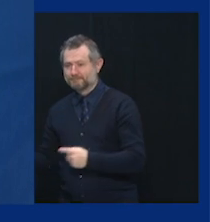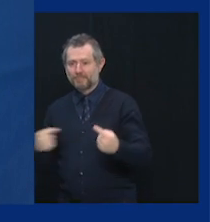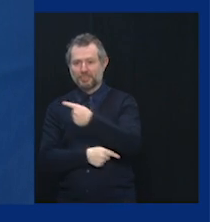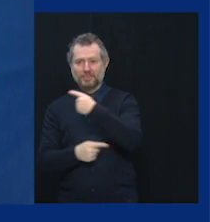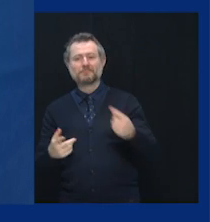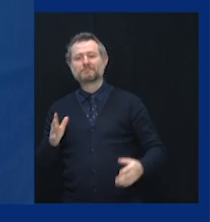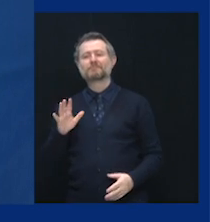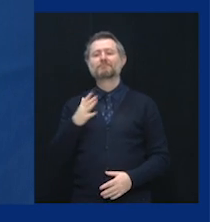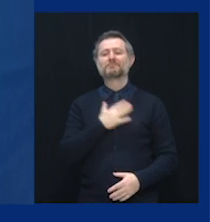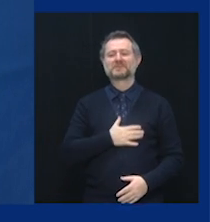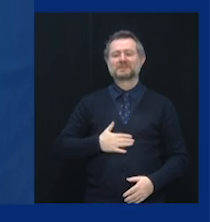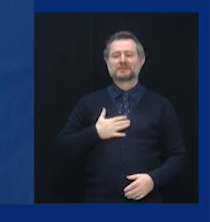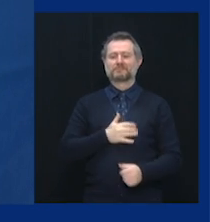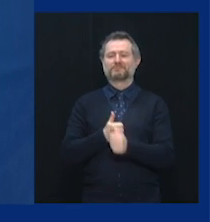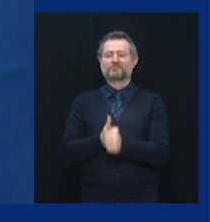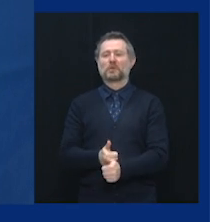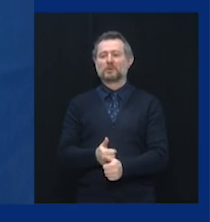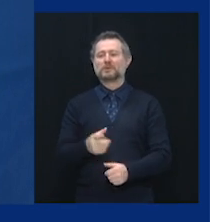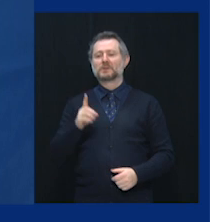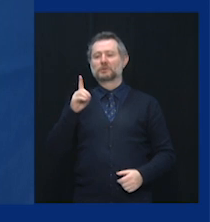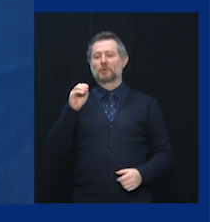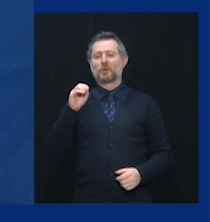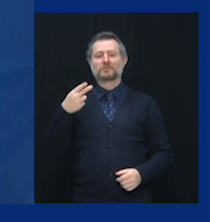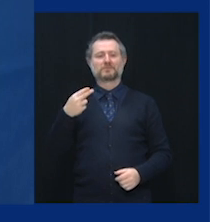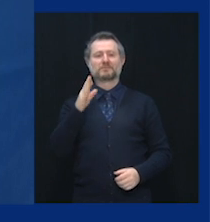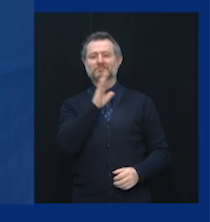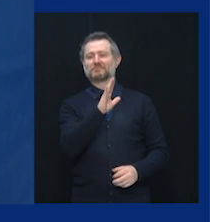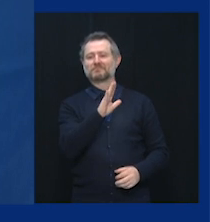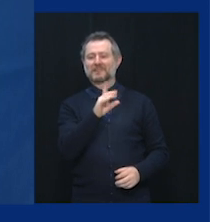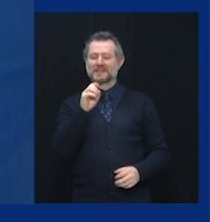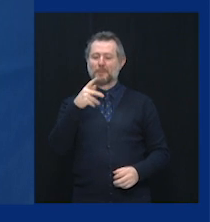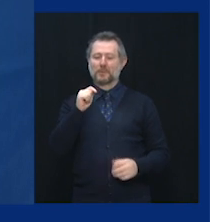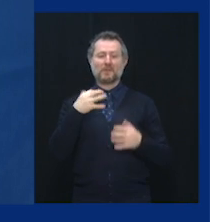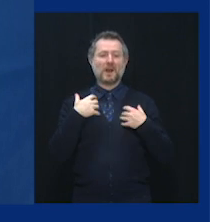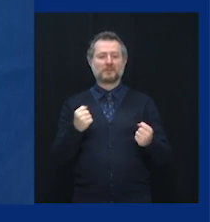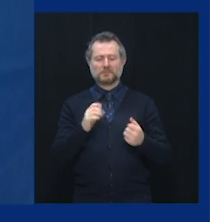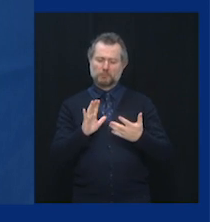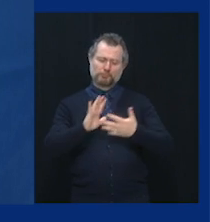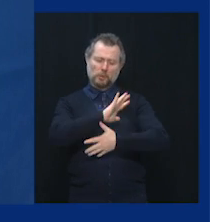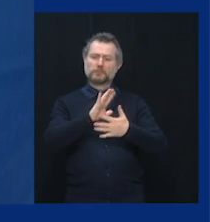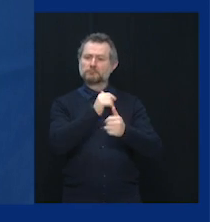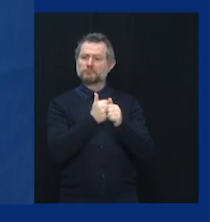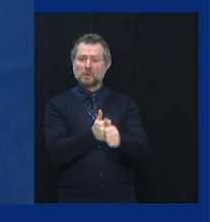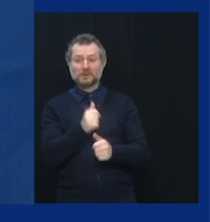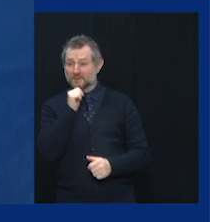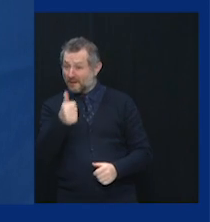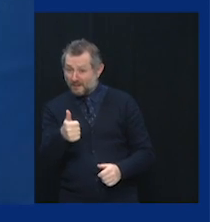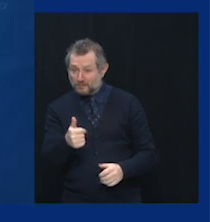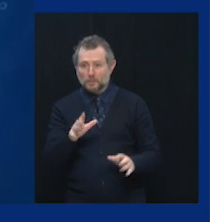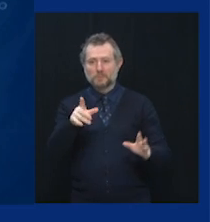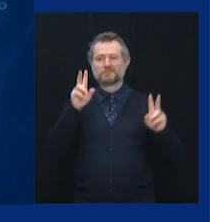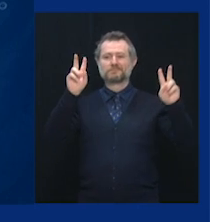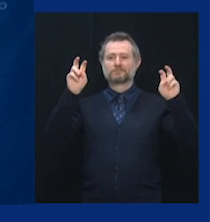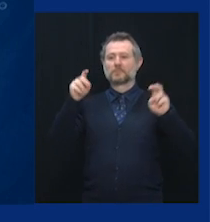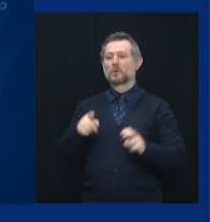of Health prioritization. Otherwise, you're robbing Peter to pay Paul. That's all you're